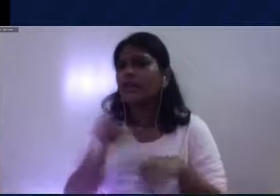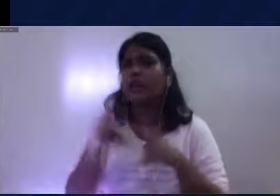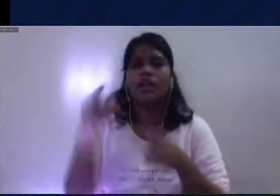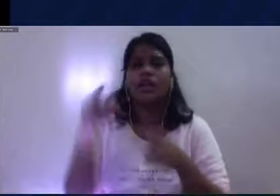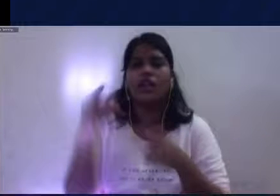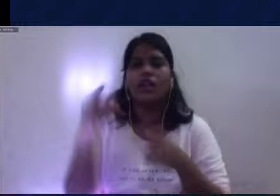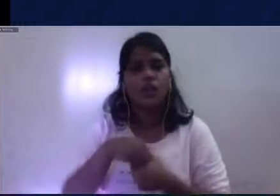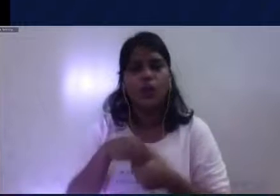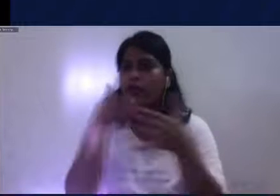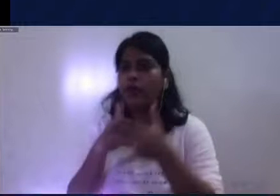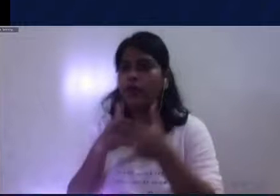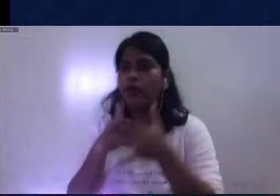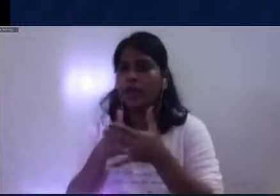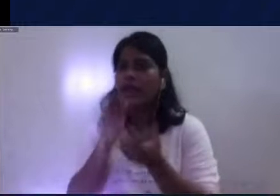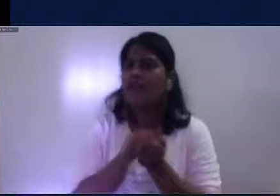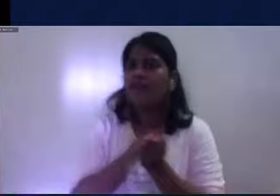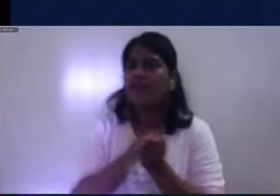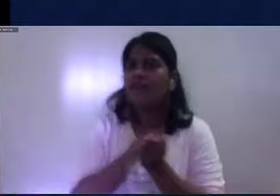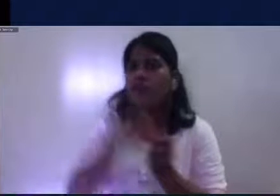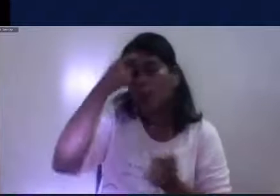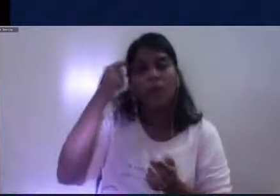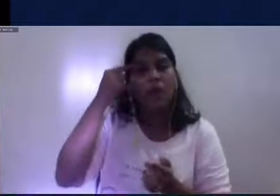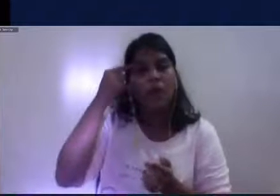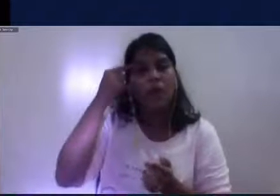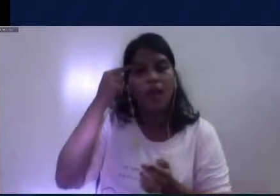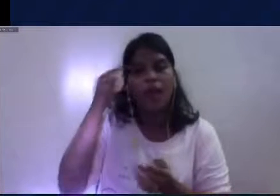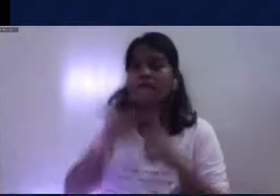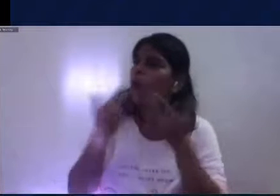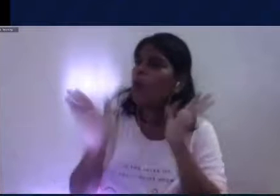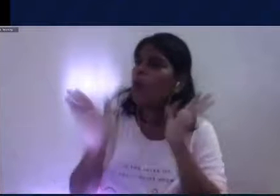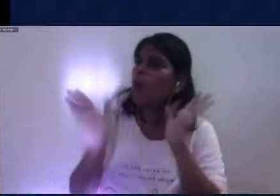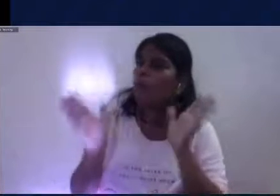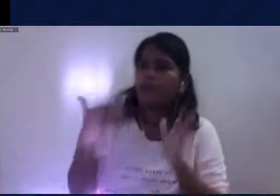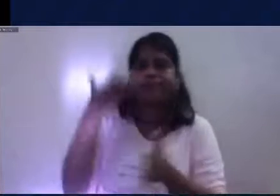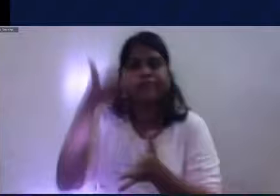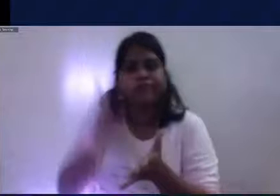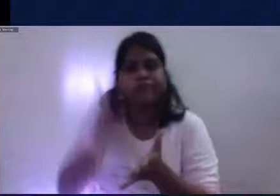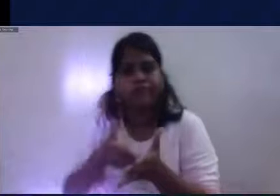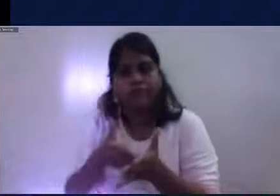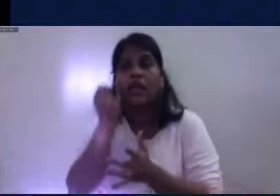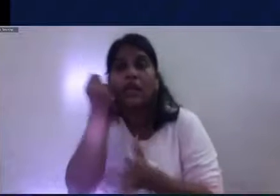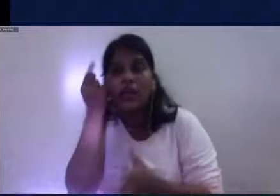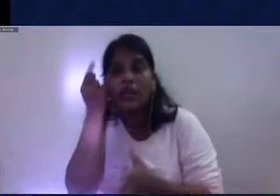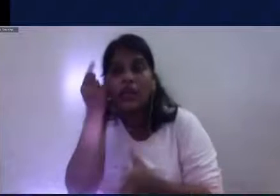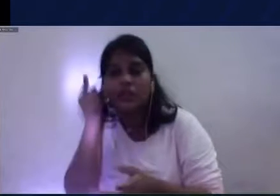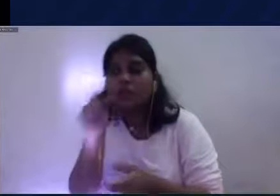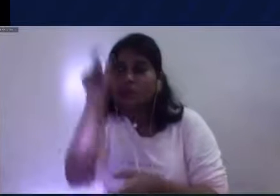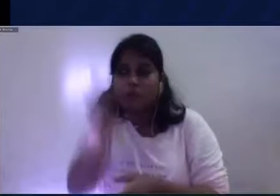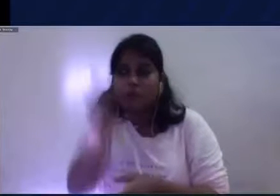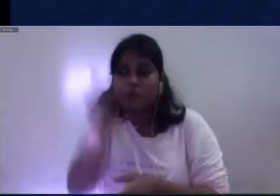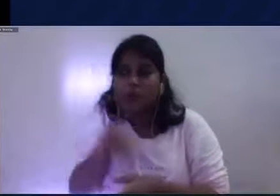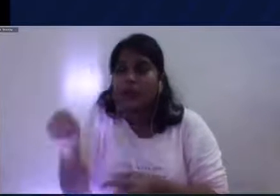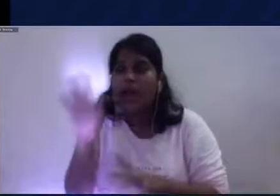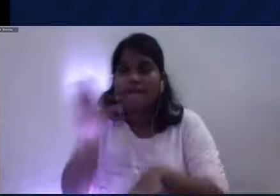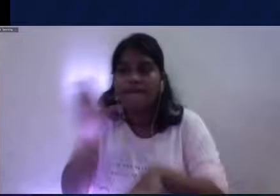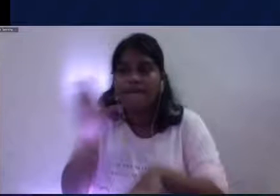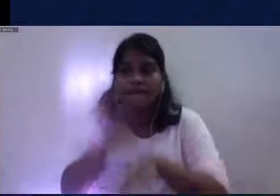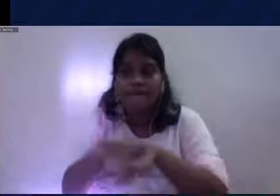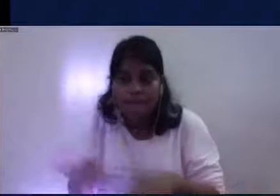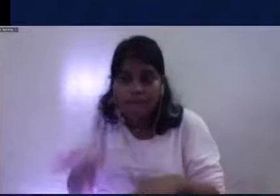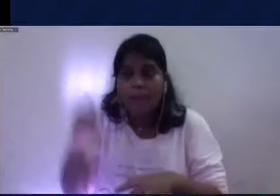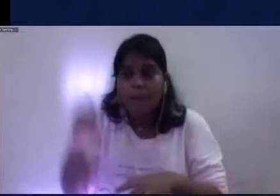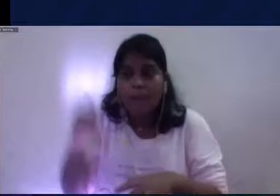that phase having a problem in mind. They were very open to understand what the user is behaving,